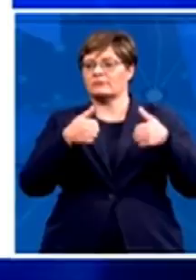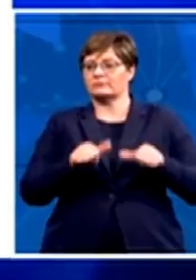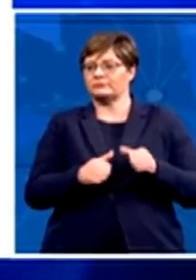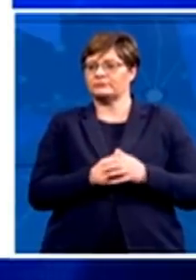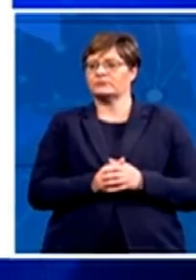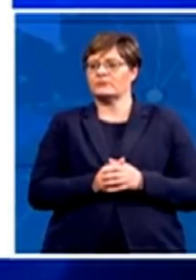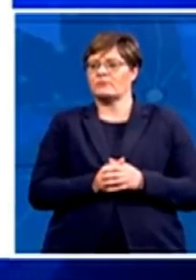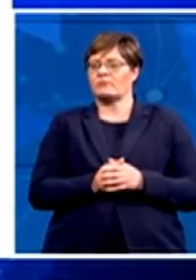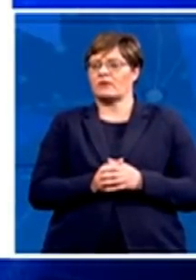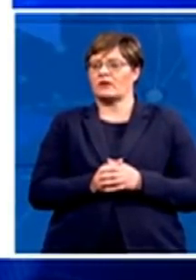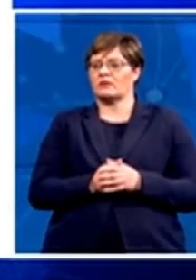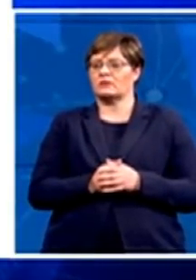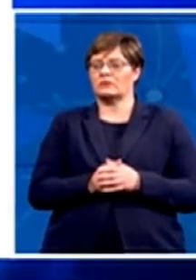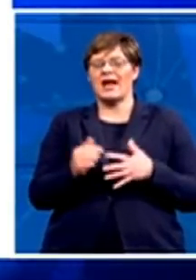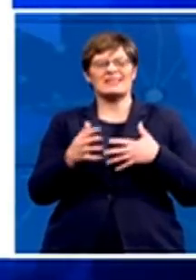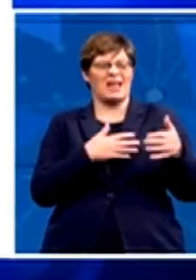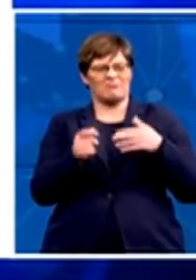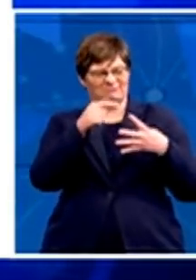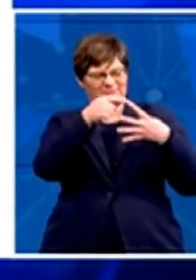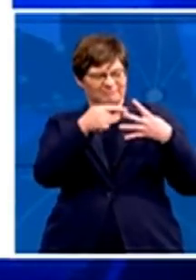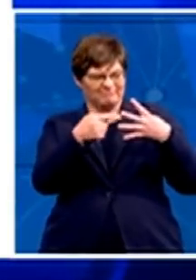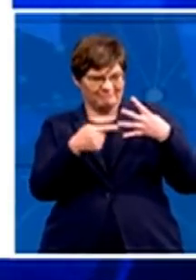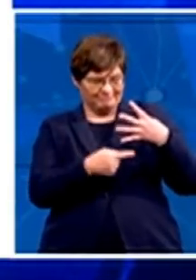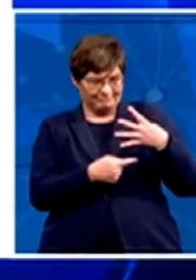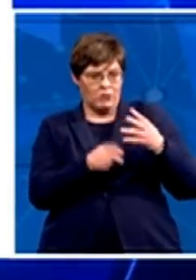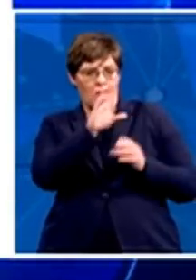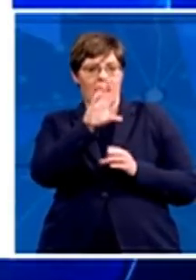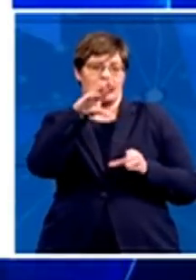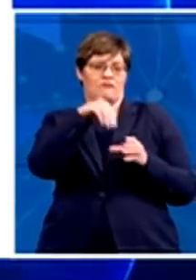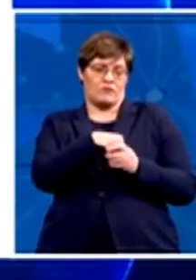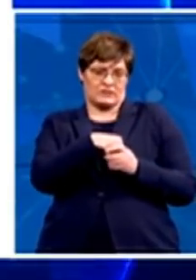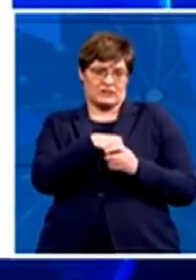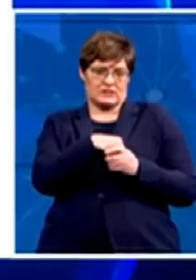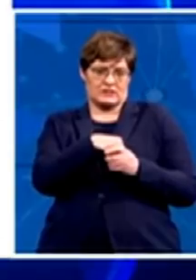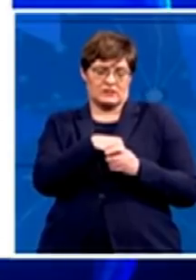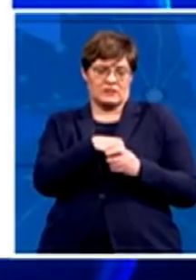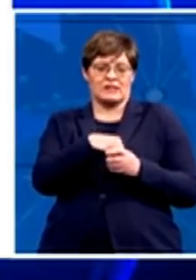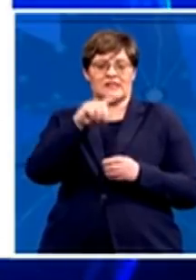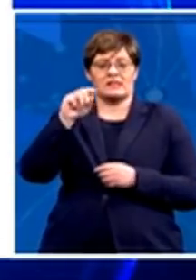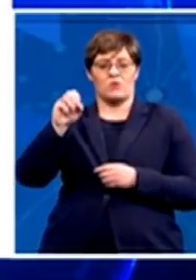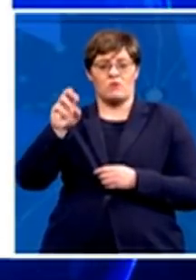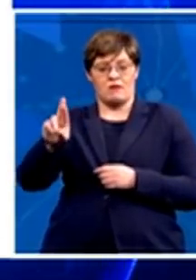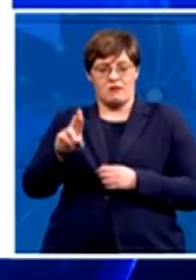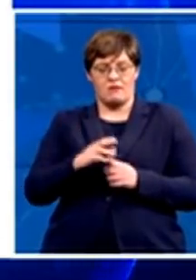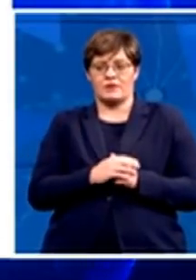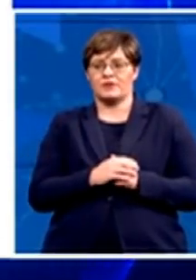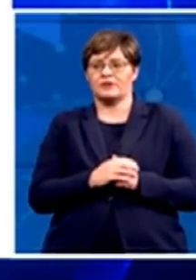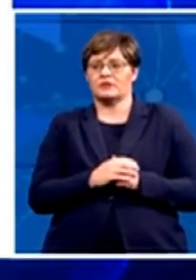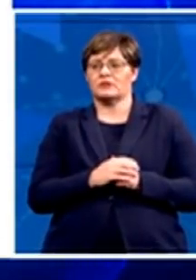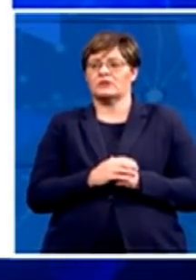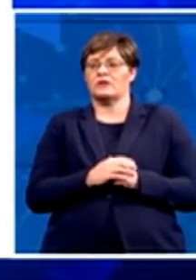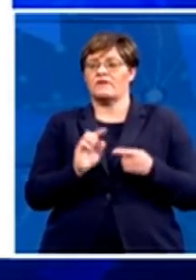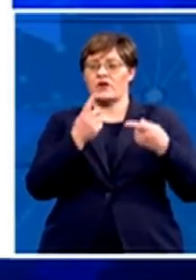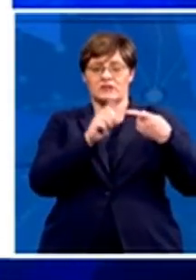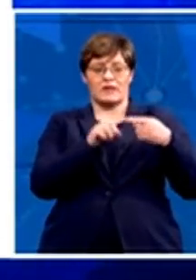we are of the view should be included in the terms of reference. The first is public participation.